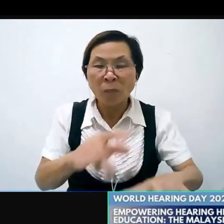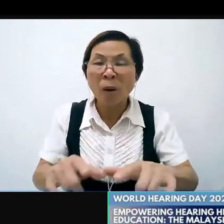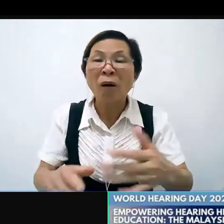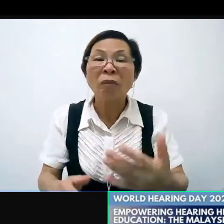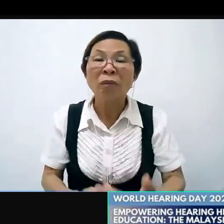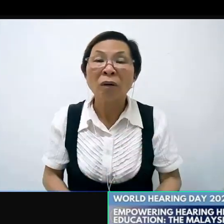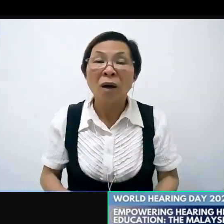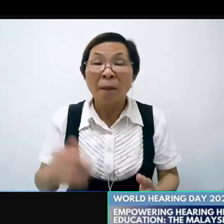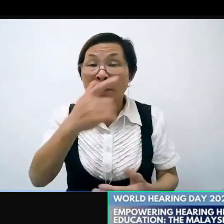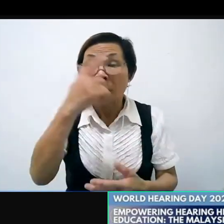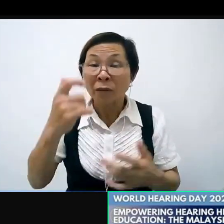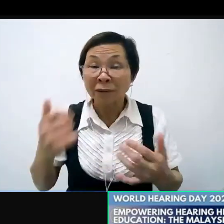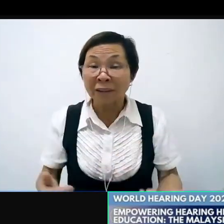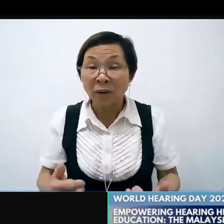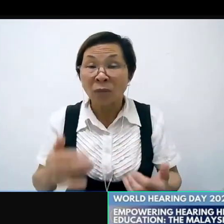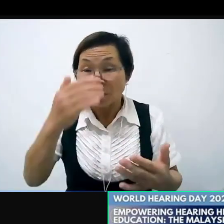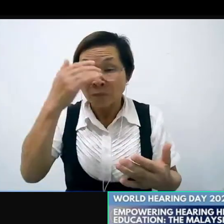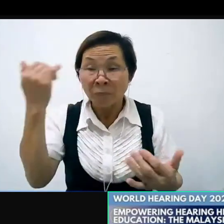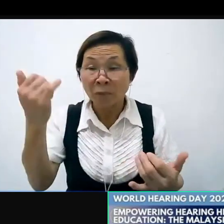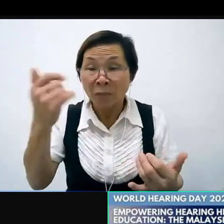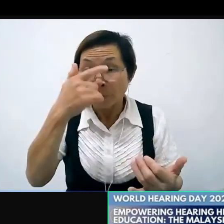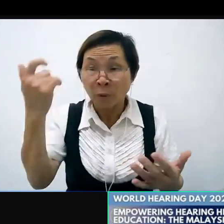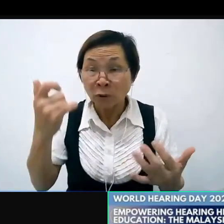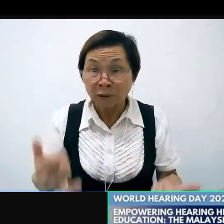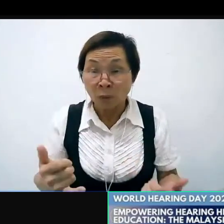the moment the only